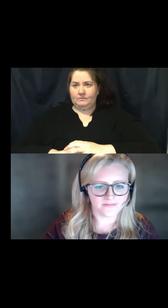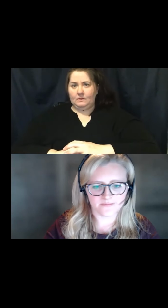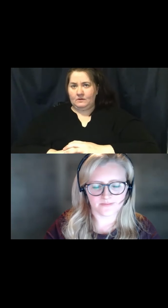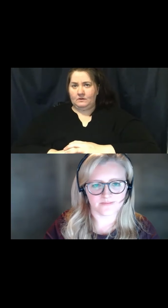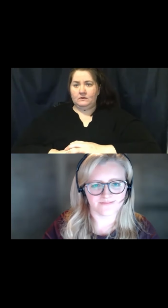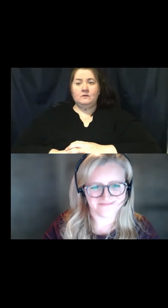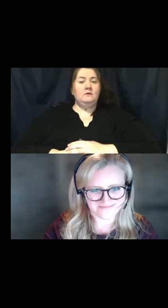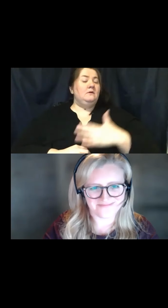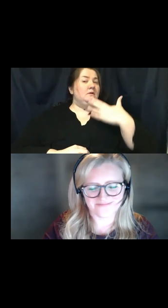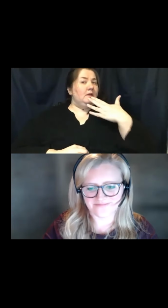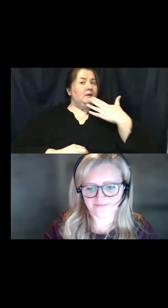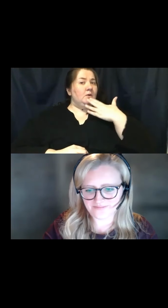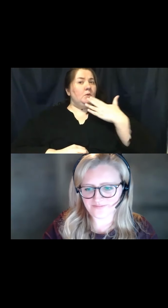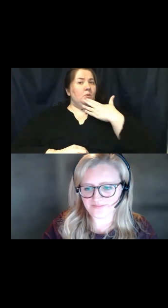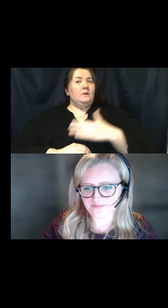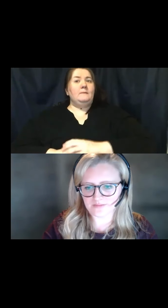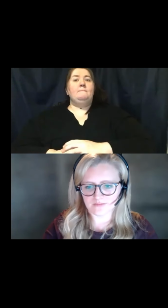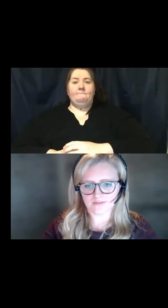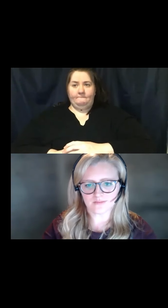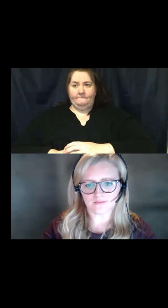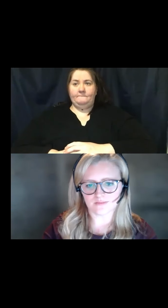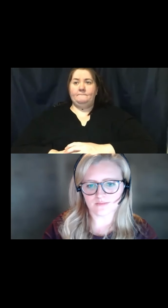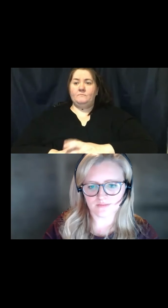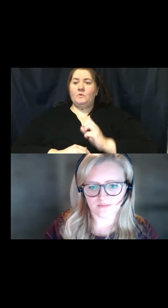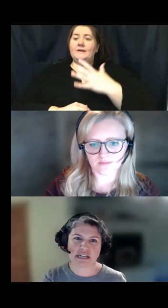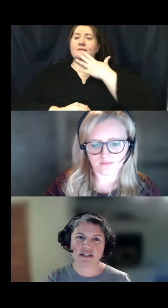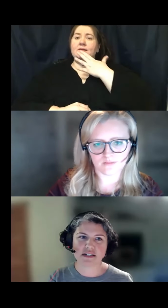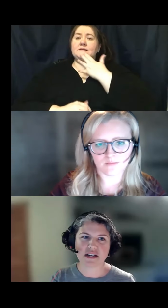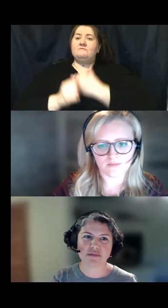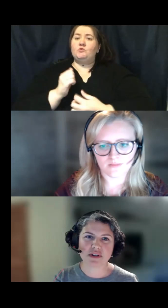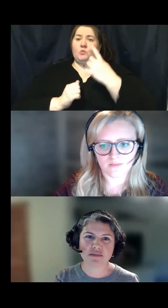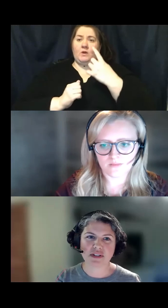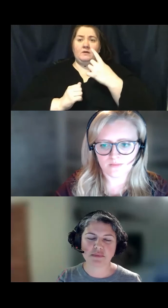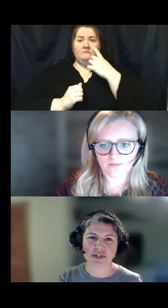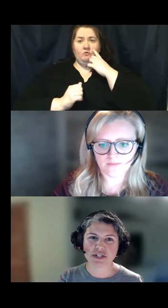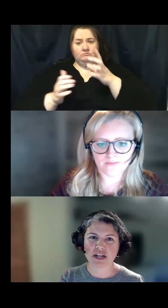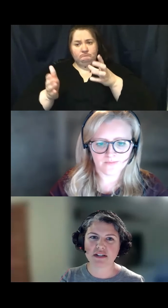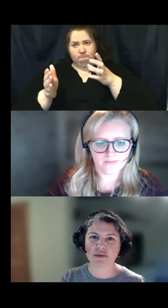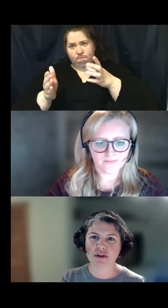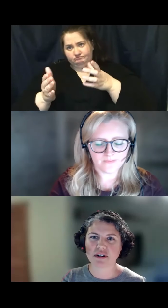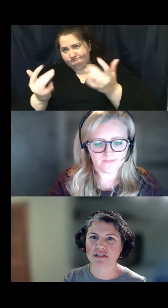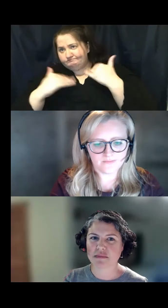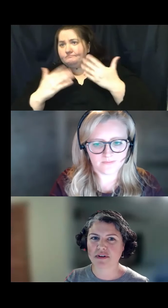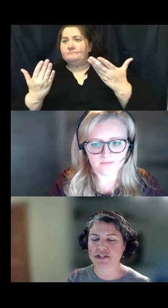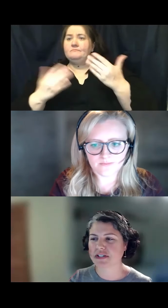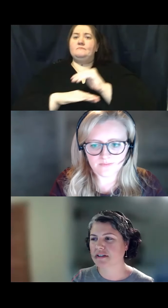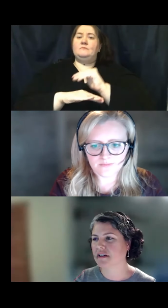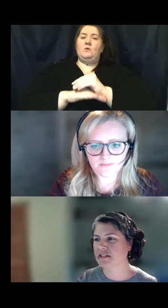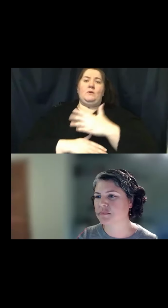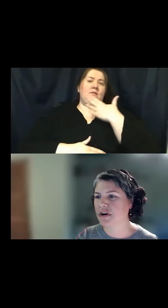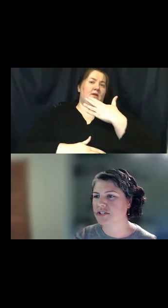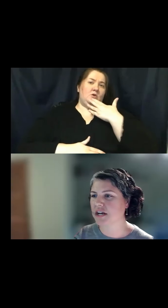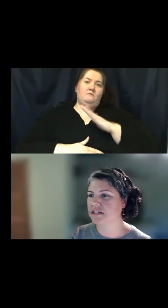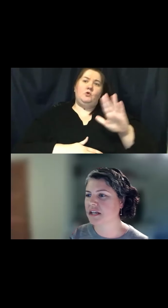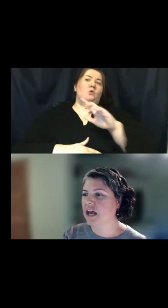Thank you, Kelly. Okay, well, again, thanks everyone for attending tonight. We really appreciate your collaboration on